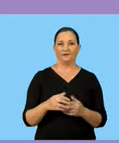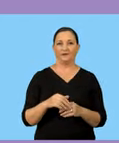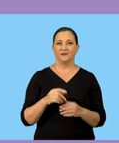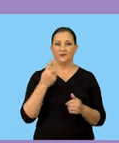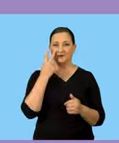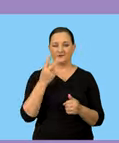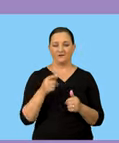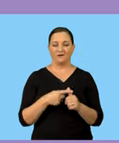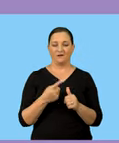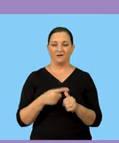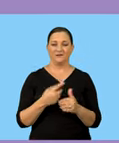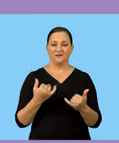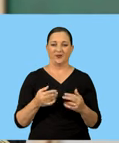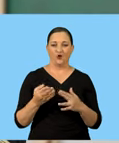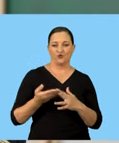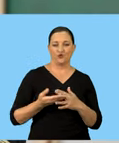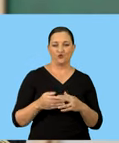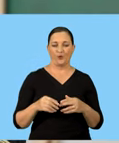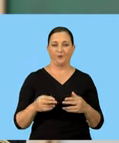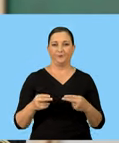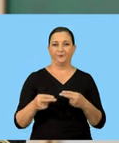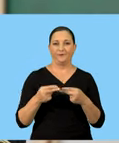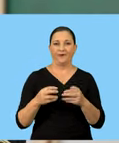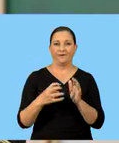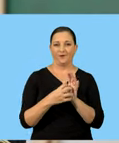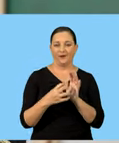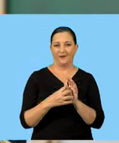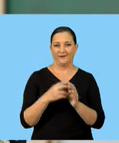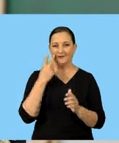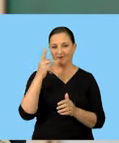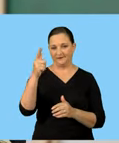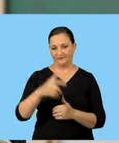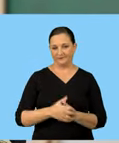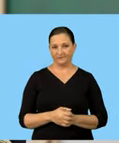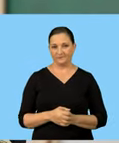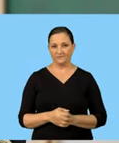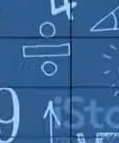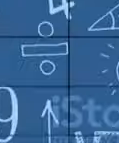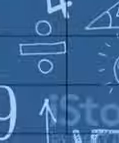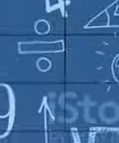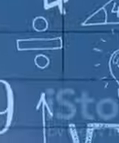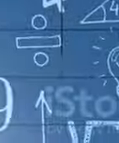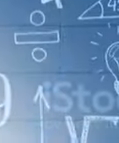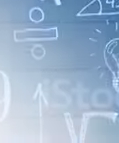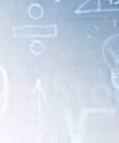2q plus 11. Let's quickly go to an ad break, and then we'll see you just now.